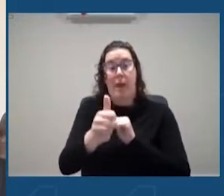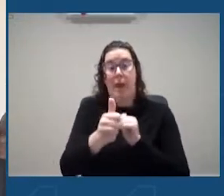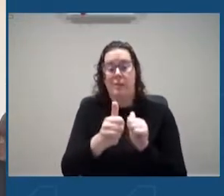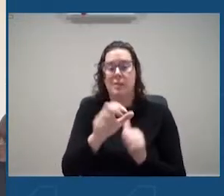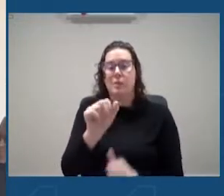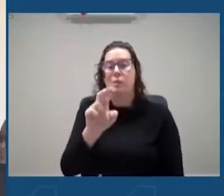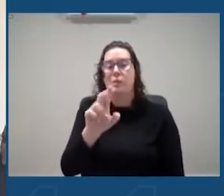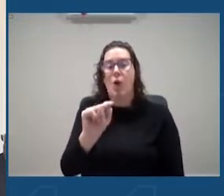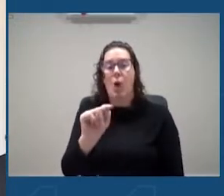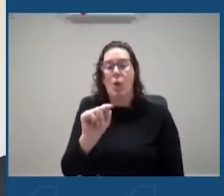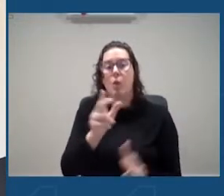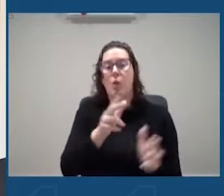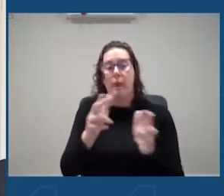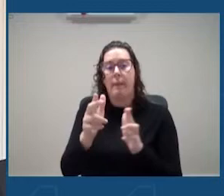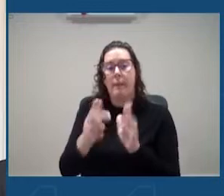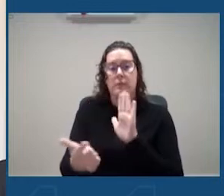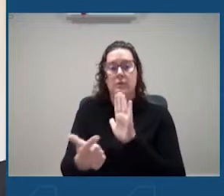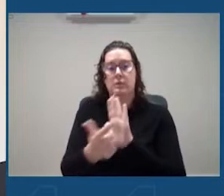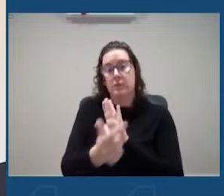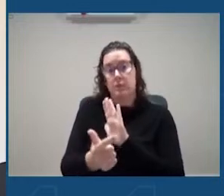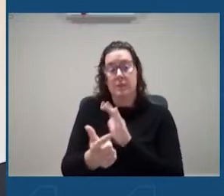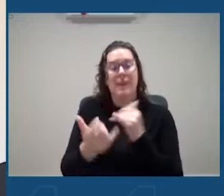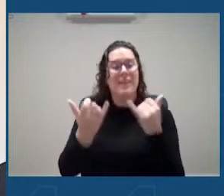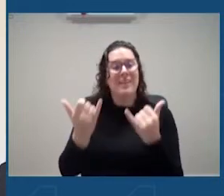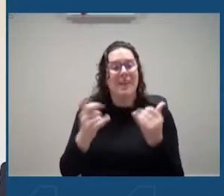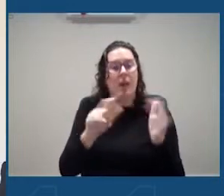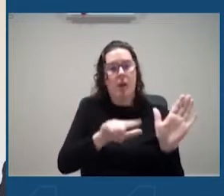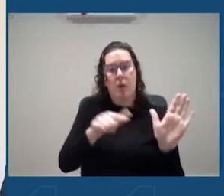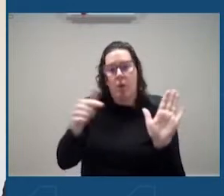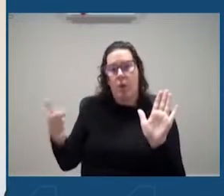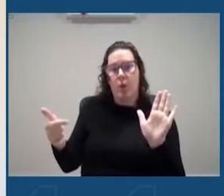need the U.S. Senate to take action.